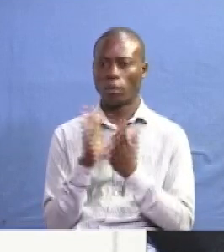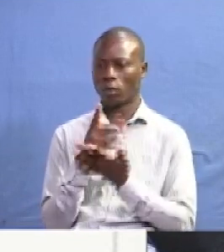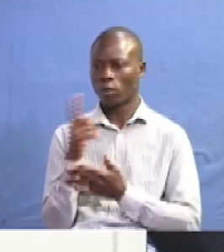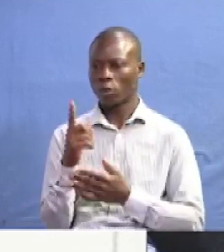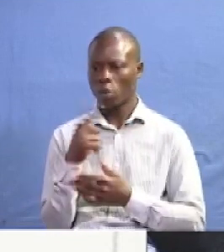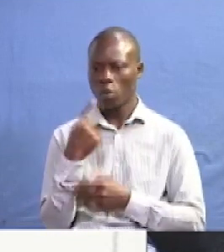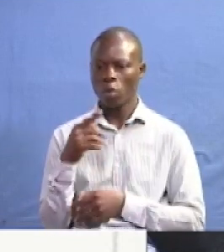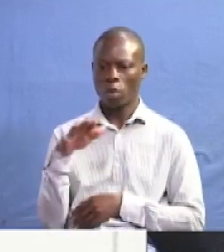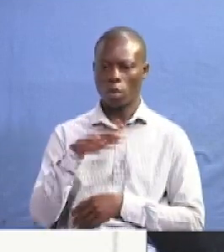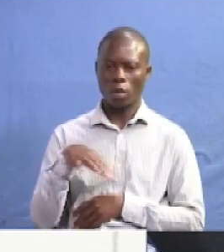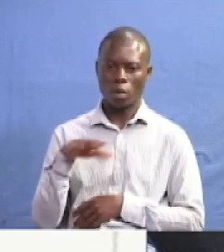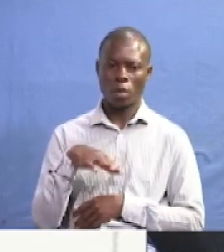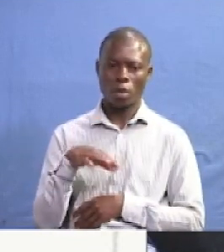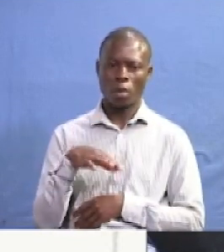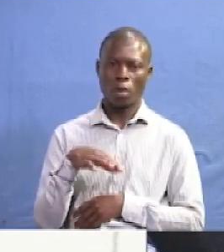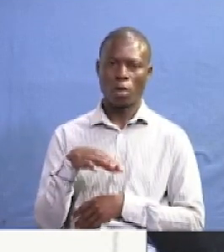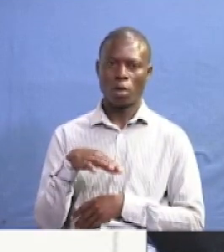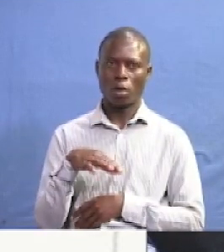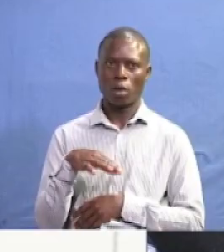is within your proximity,